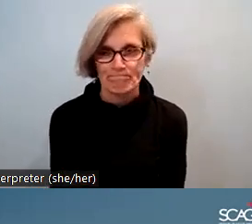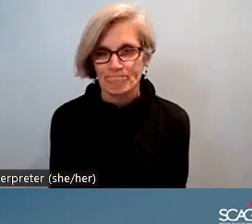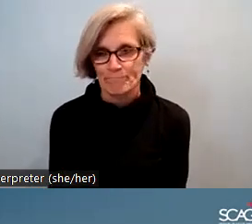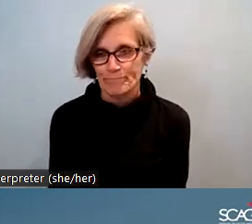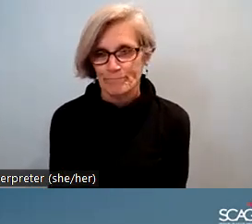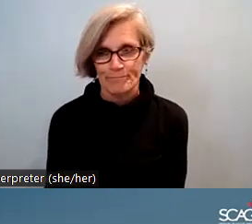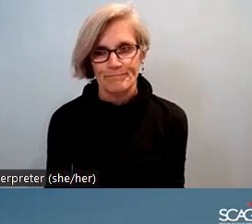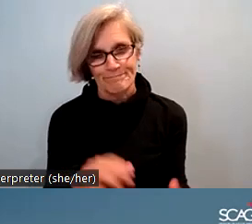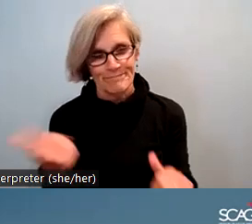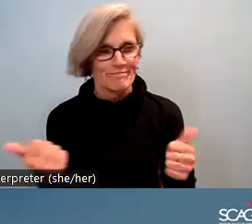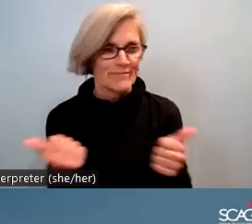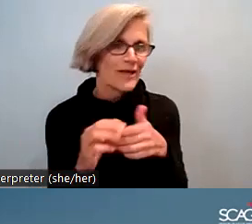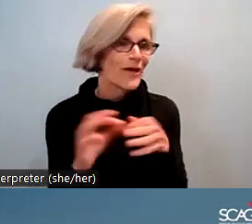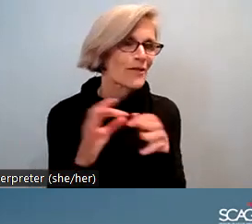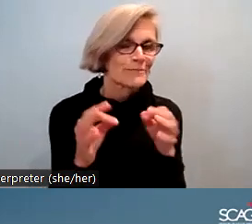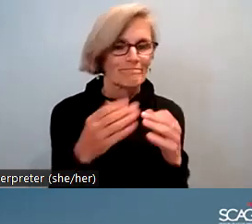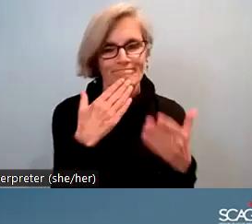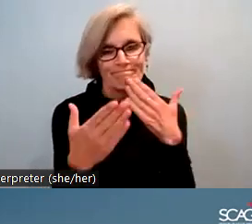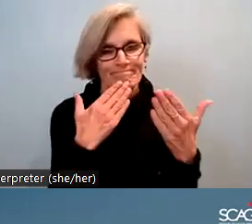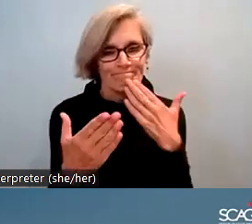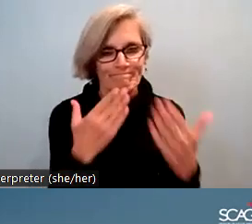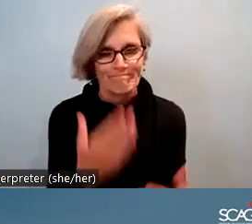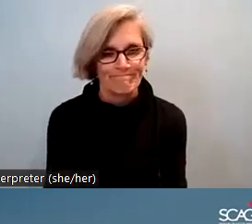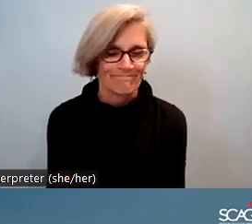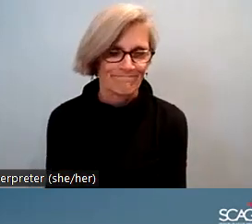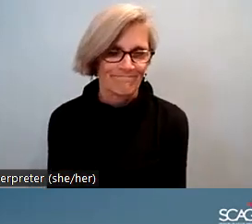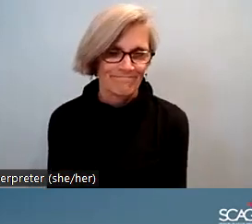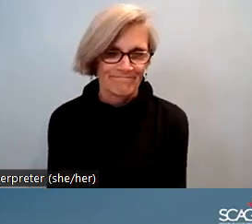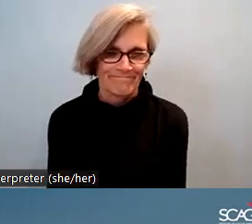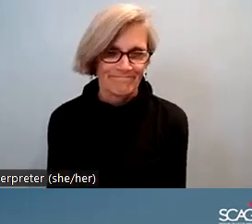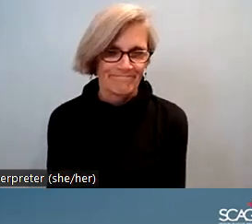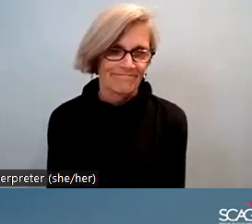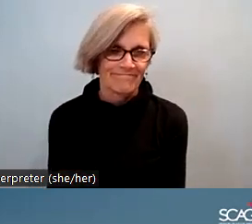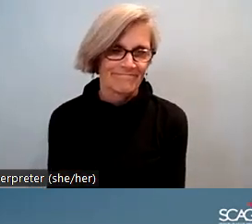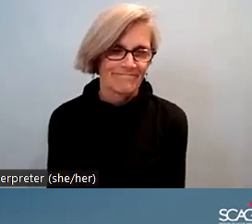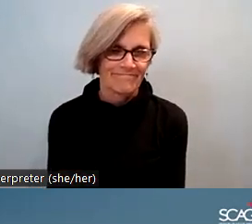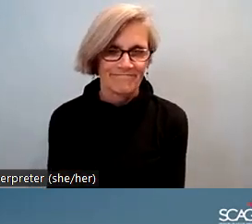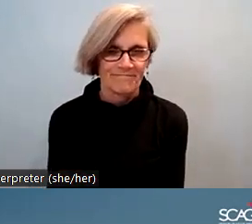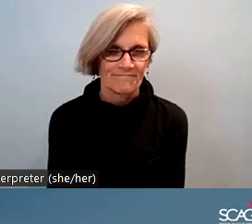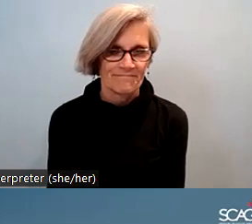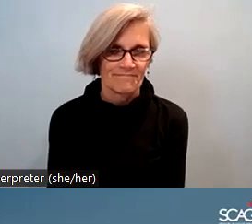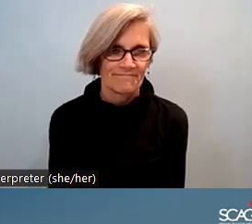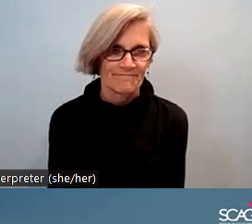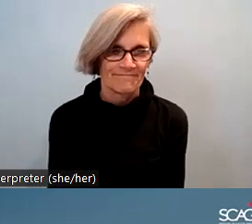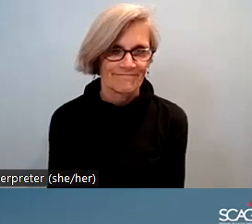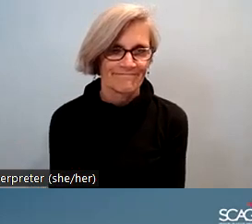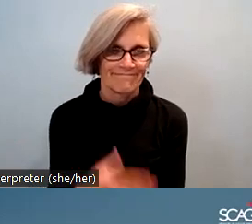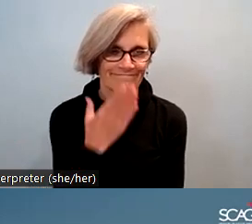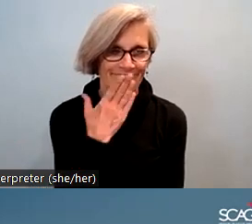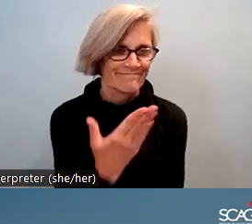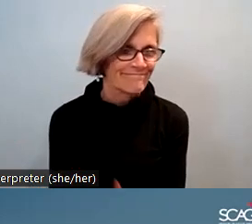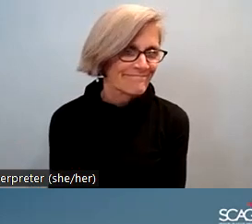Thank you. Thank you also.